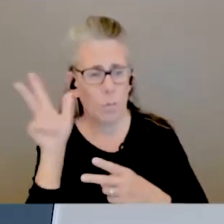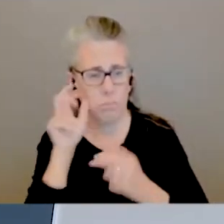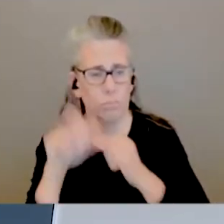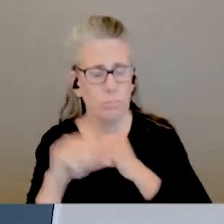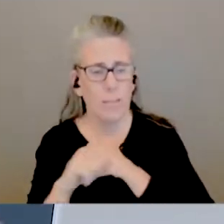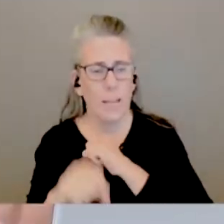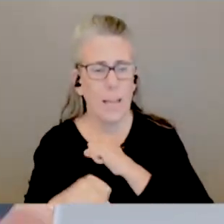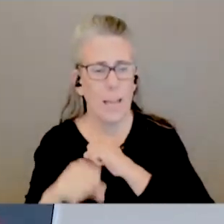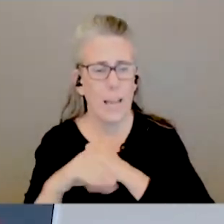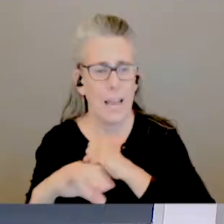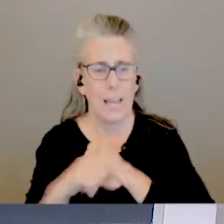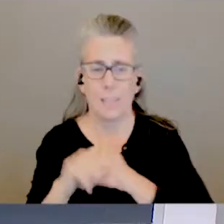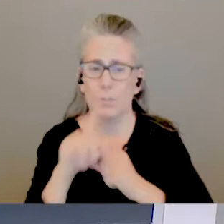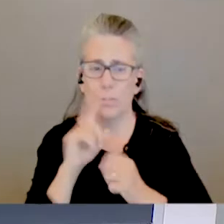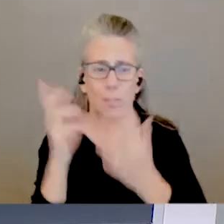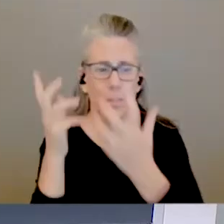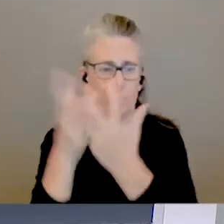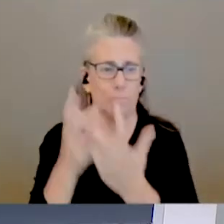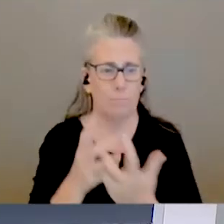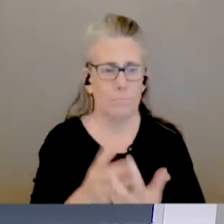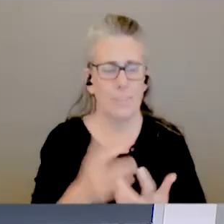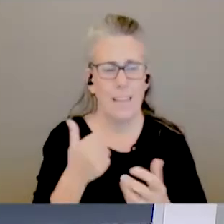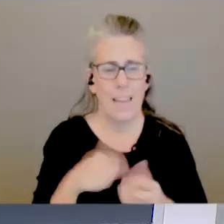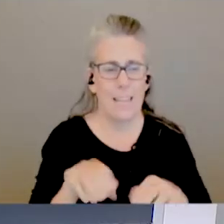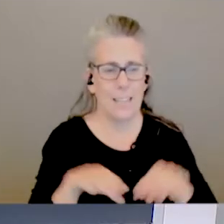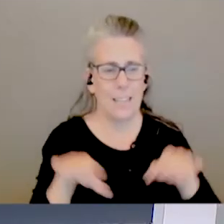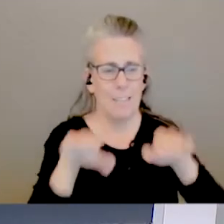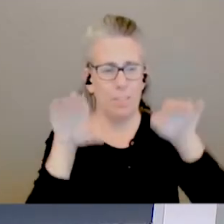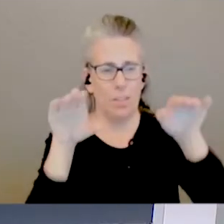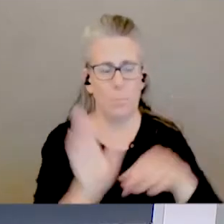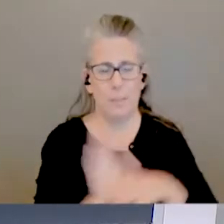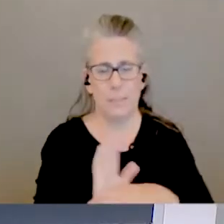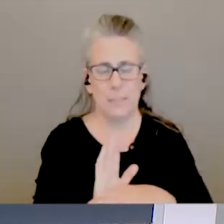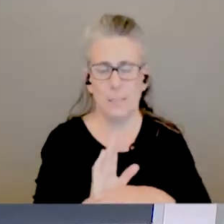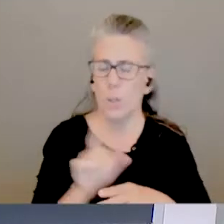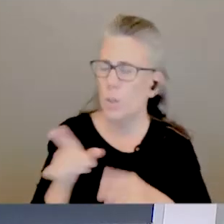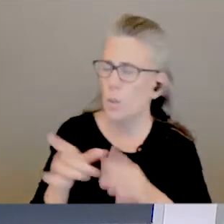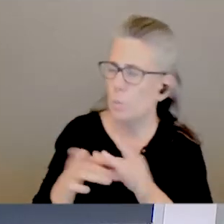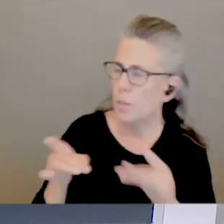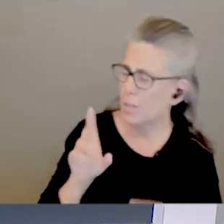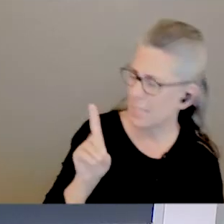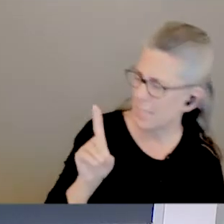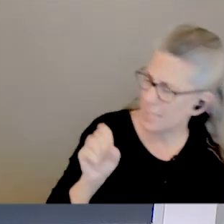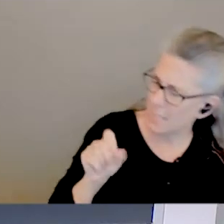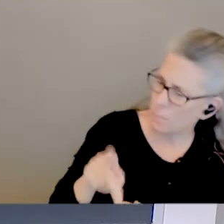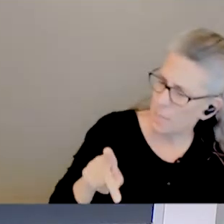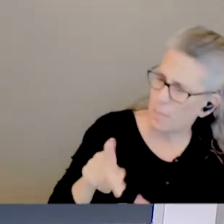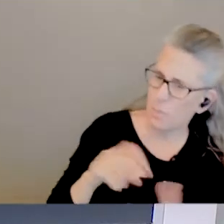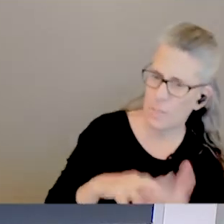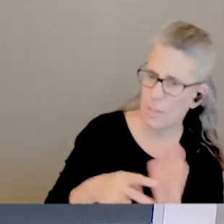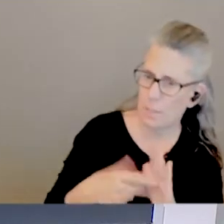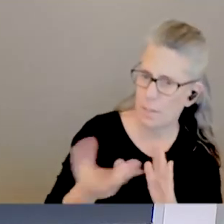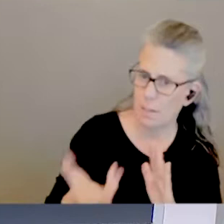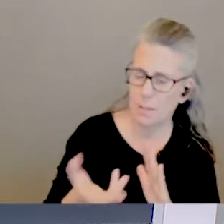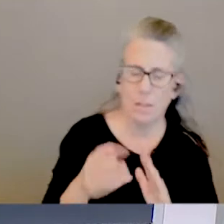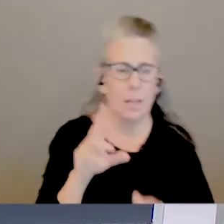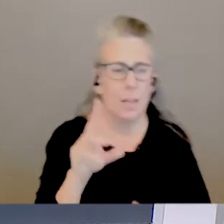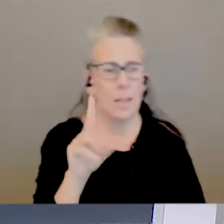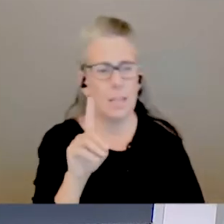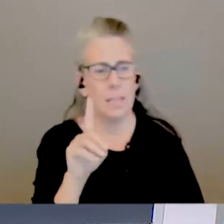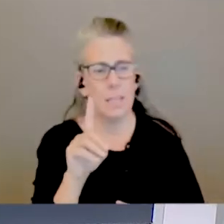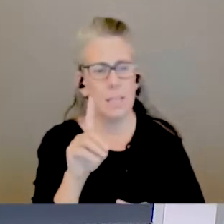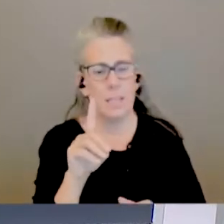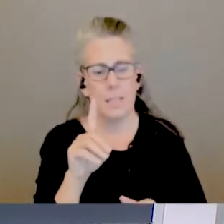Okay. And you mentioned Amazon VSP. Amazon DSP. What does the VSP stand for? DSP stands for demand-side platform, is a